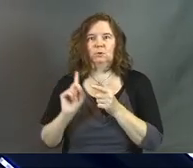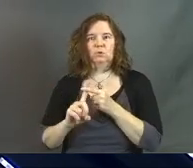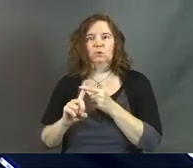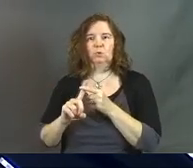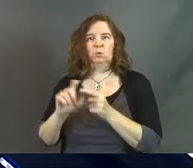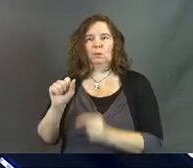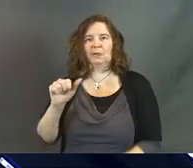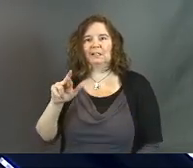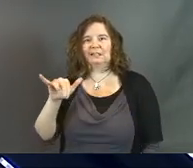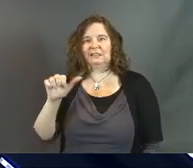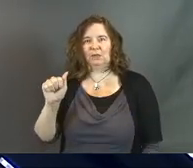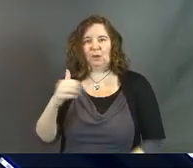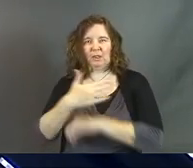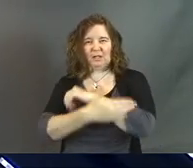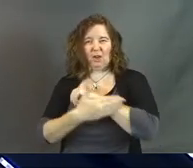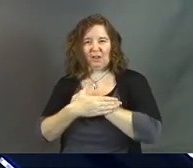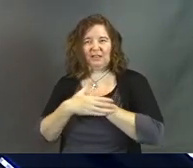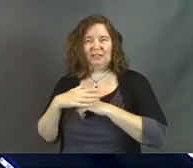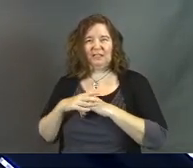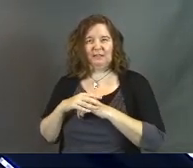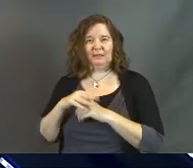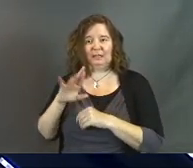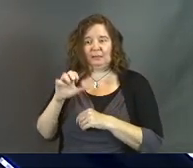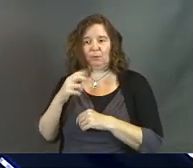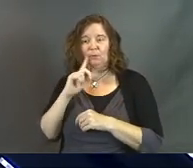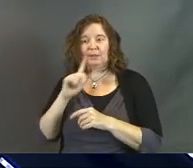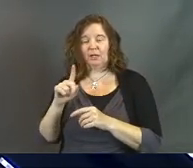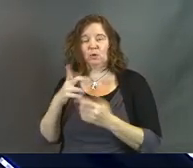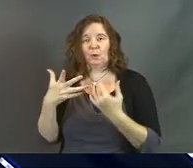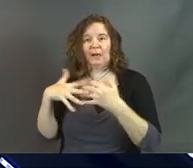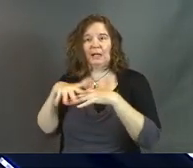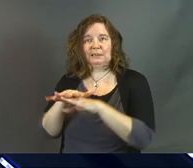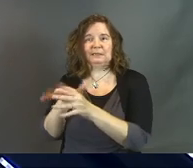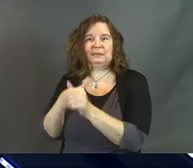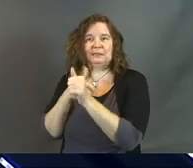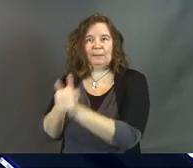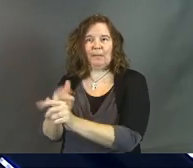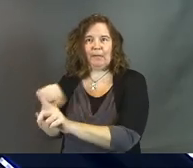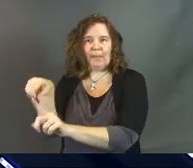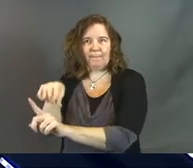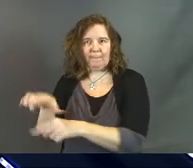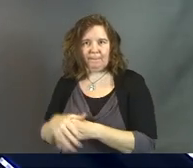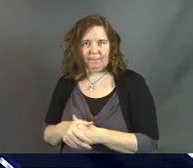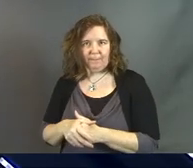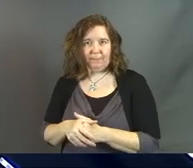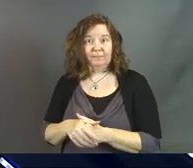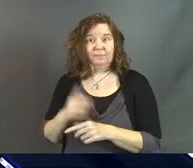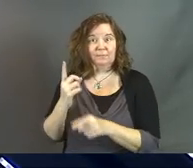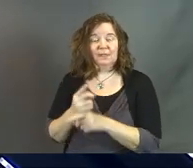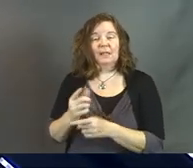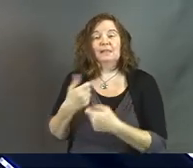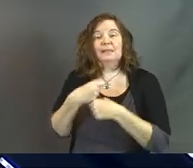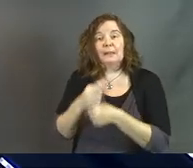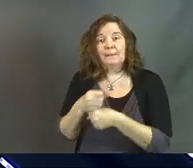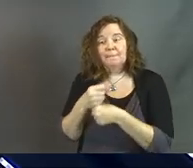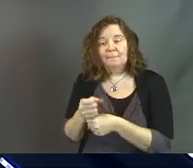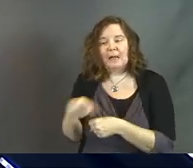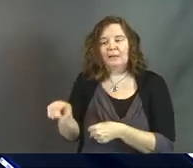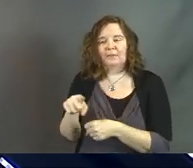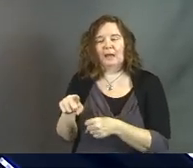to Assyria. It's like the Borg in Star Trek. They're going to assimilate them. All right? They make